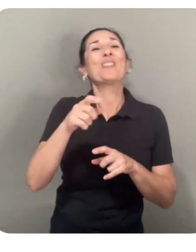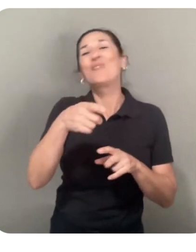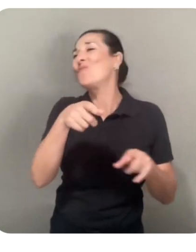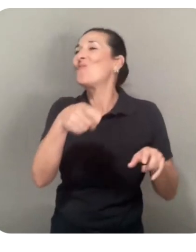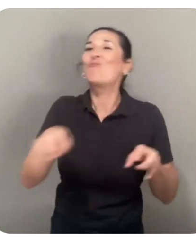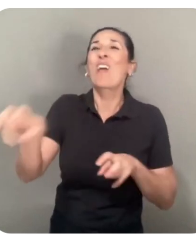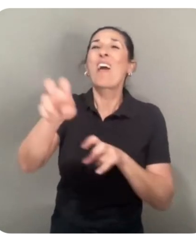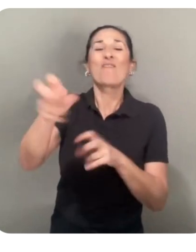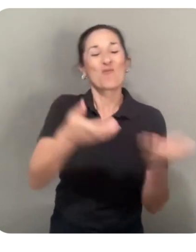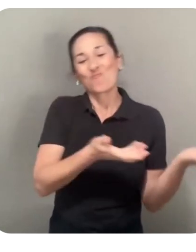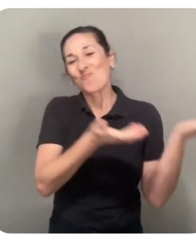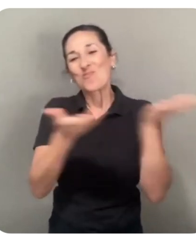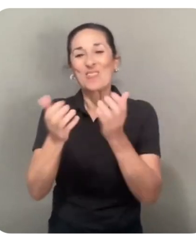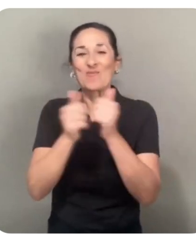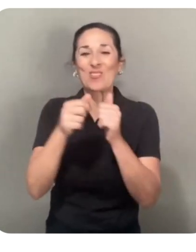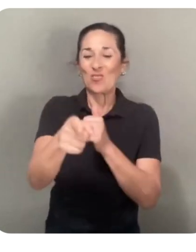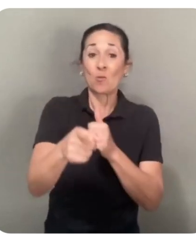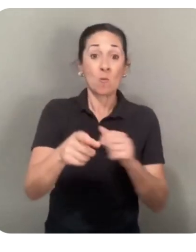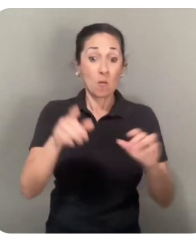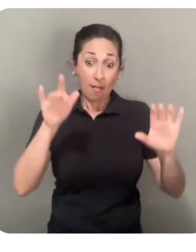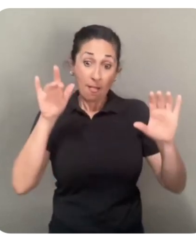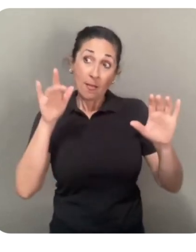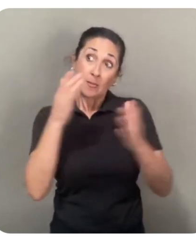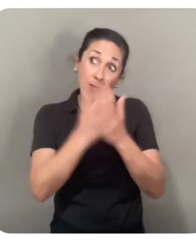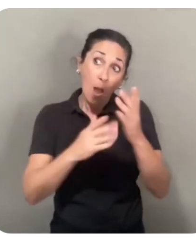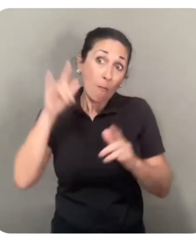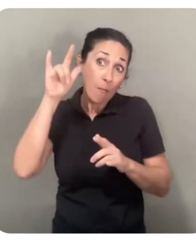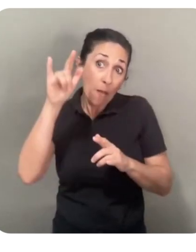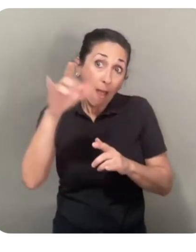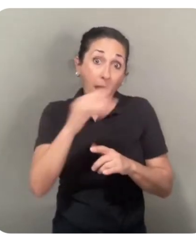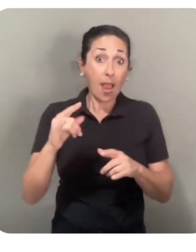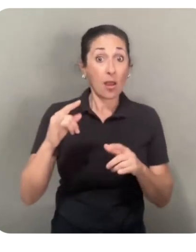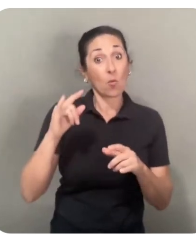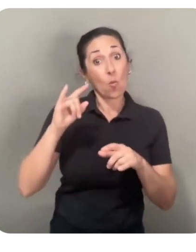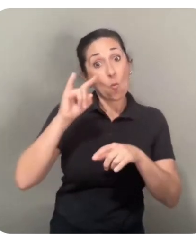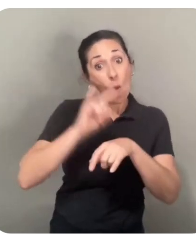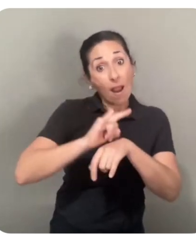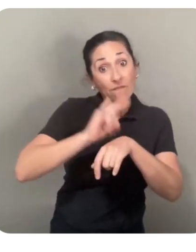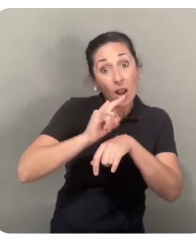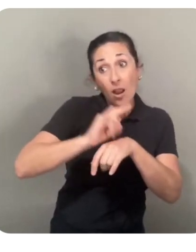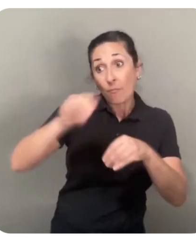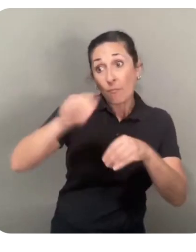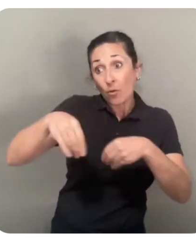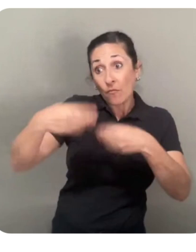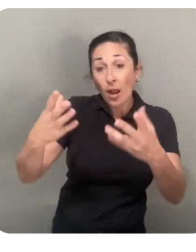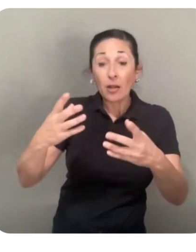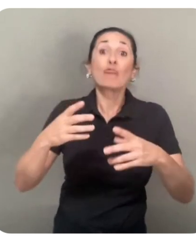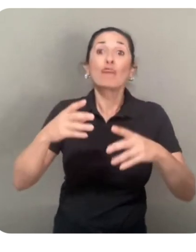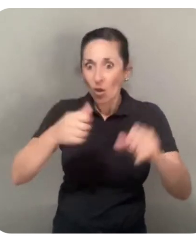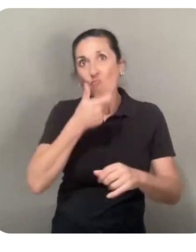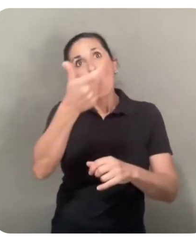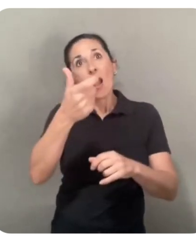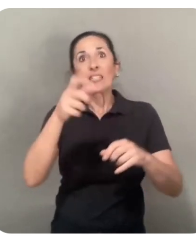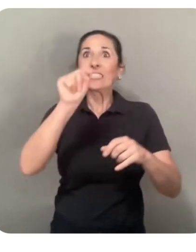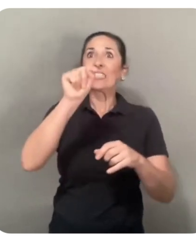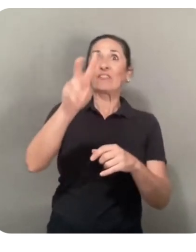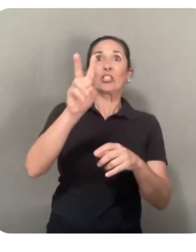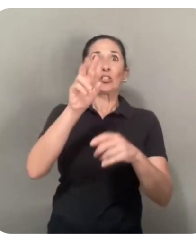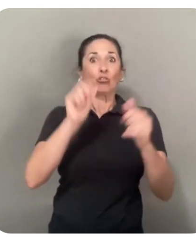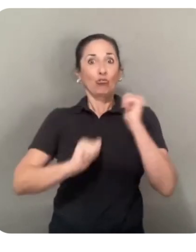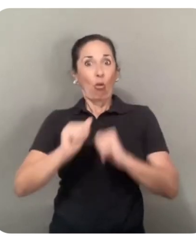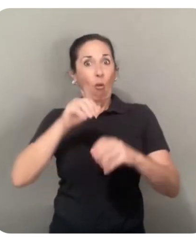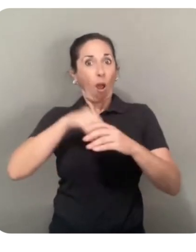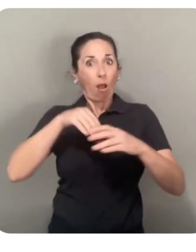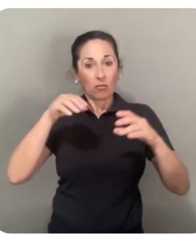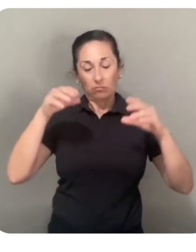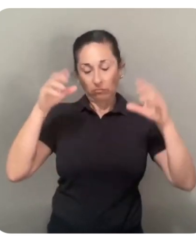traveling. On select airlines and Wi-Fi providers, you can watch TV shows from the in-flight entertainment, or watch